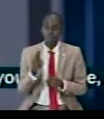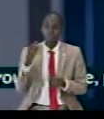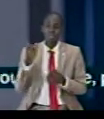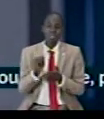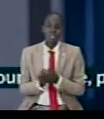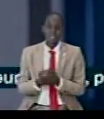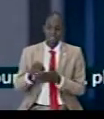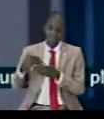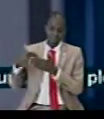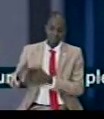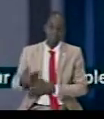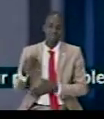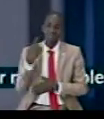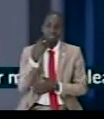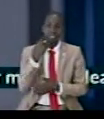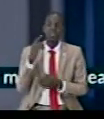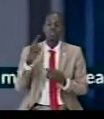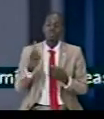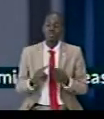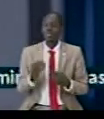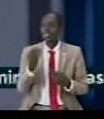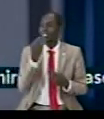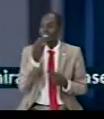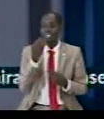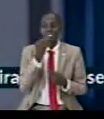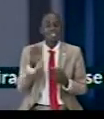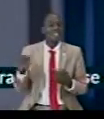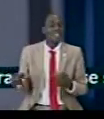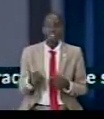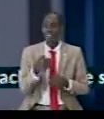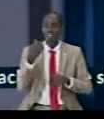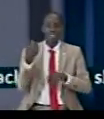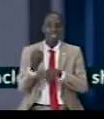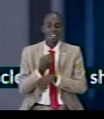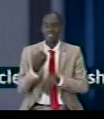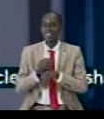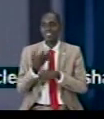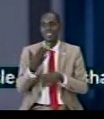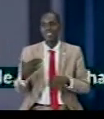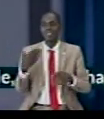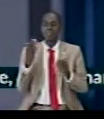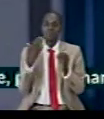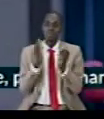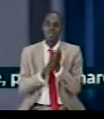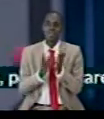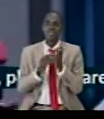side to crush chicken bones. Praise the Lord.